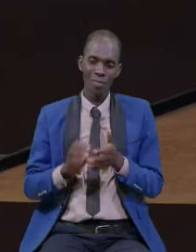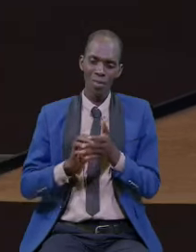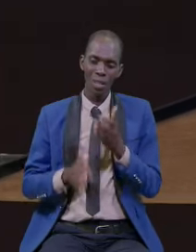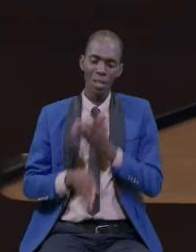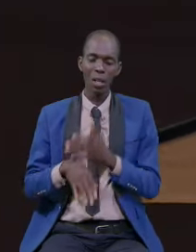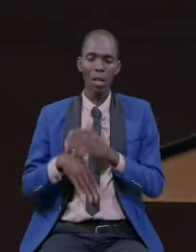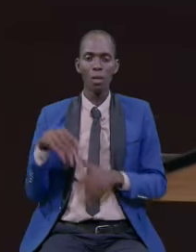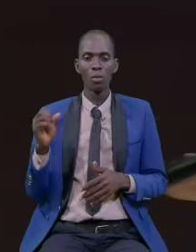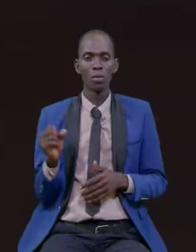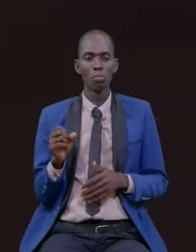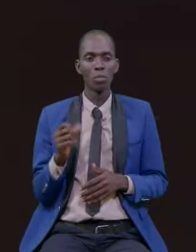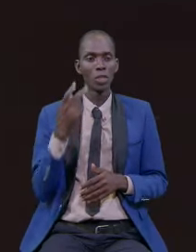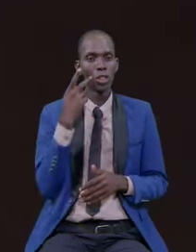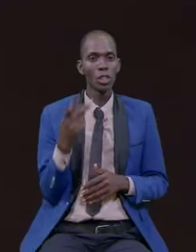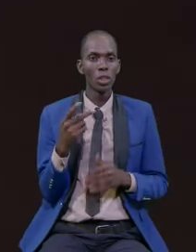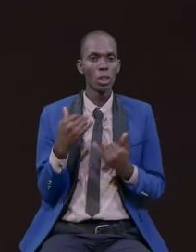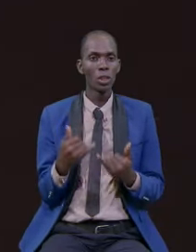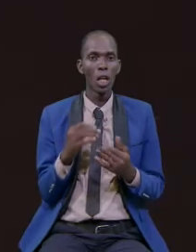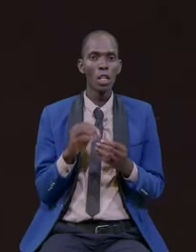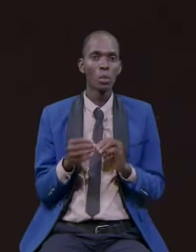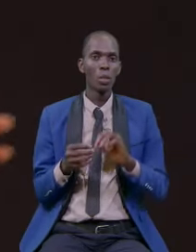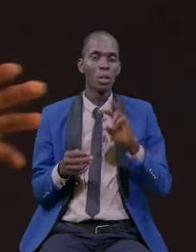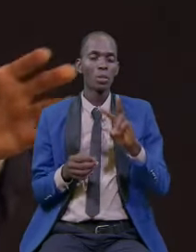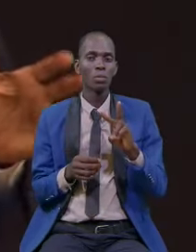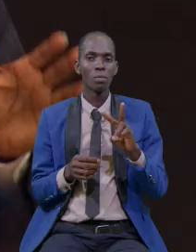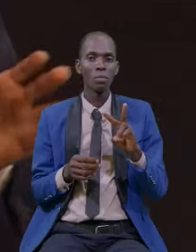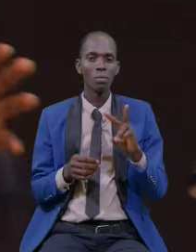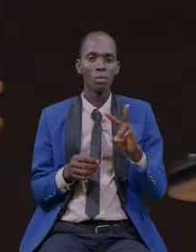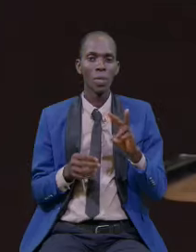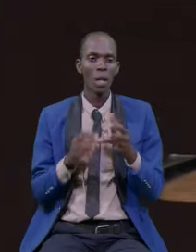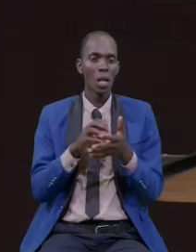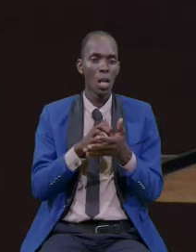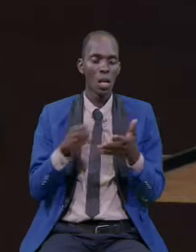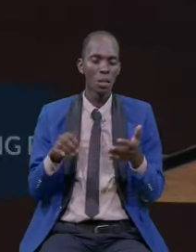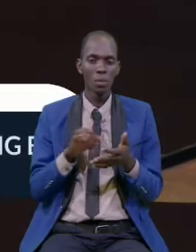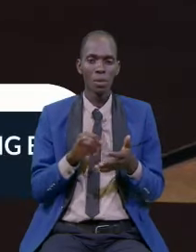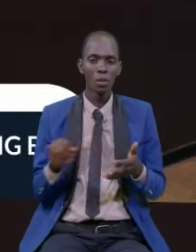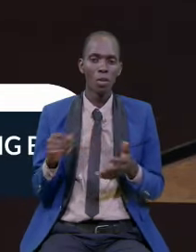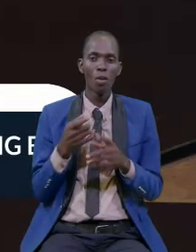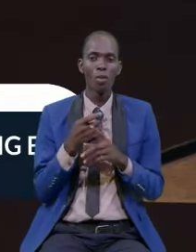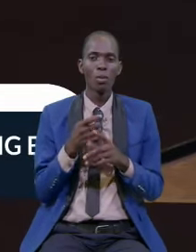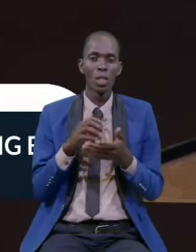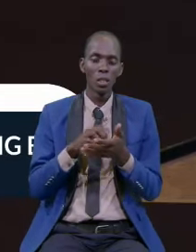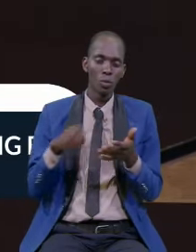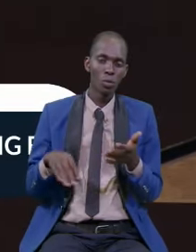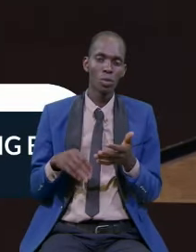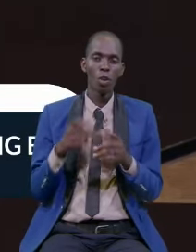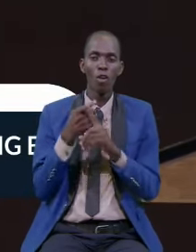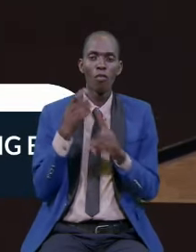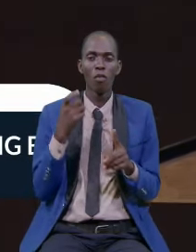at number two here. Number two, elimination from the